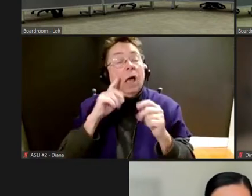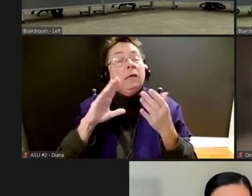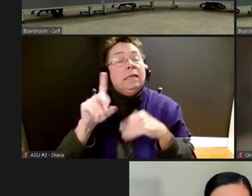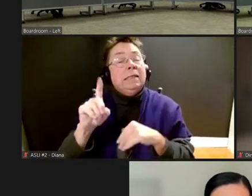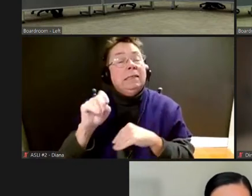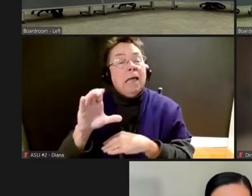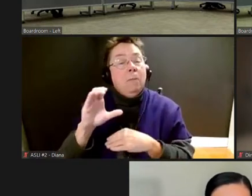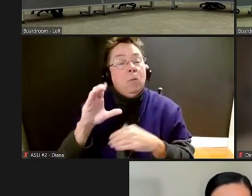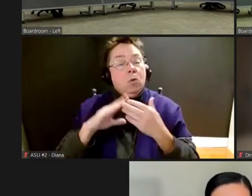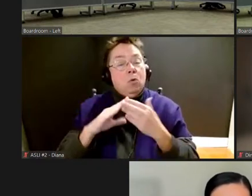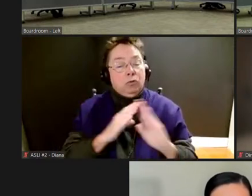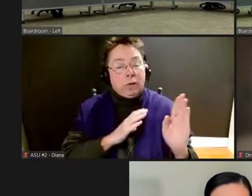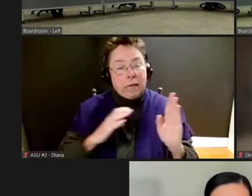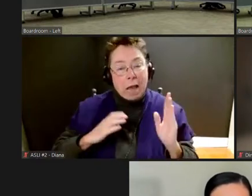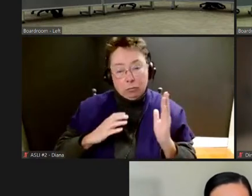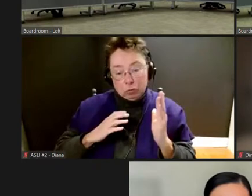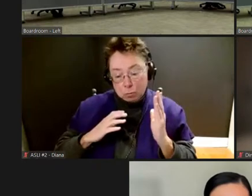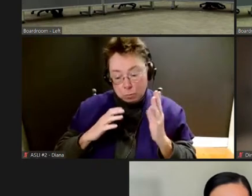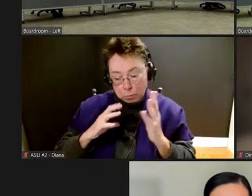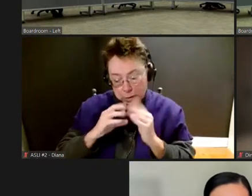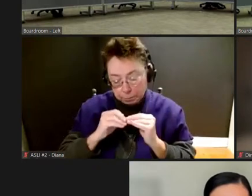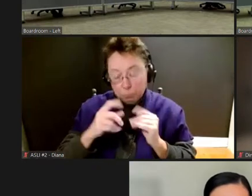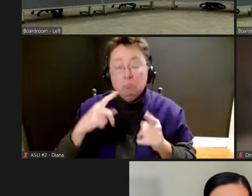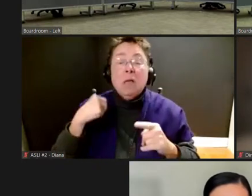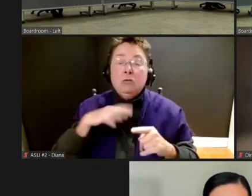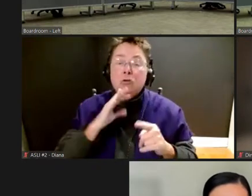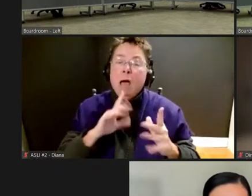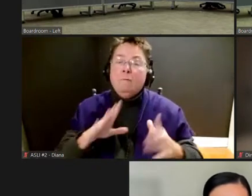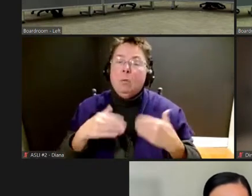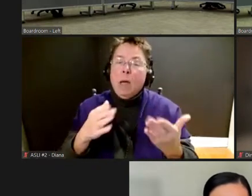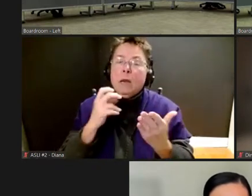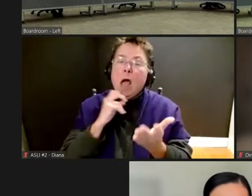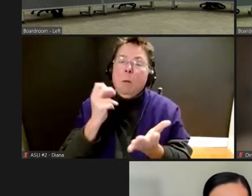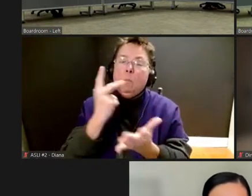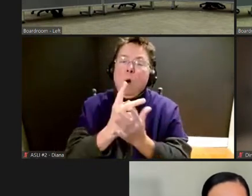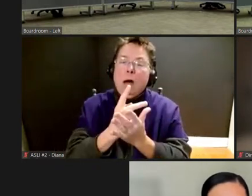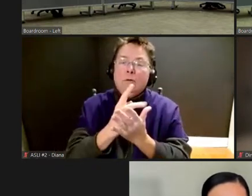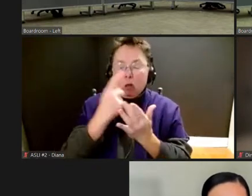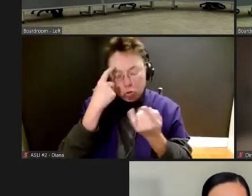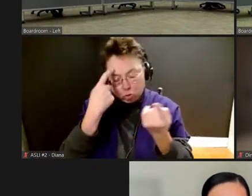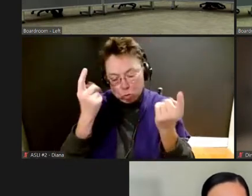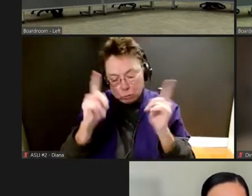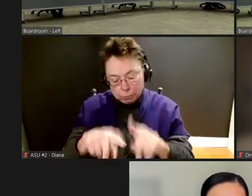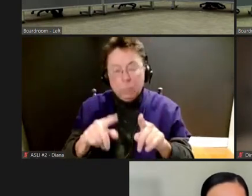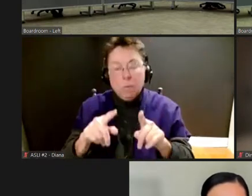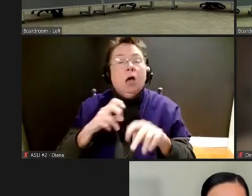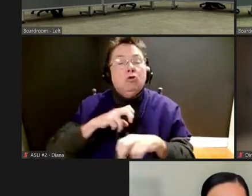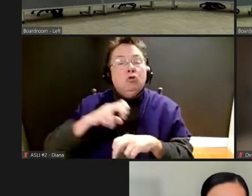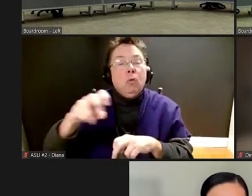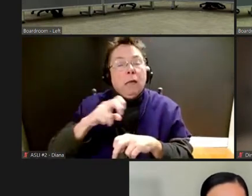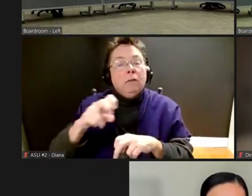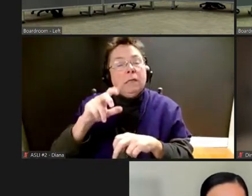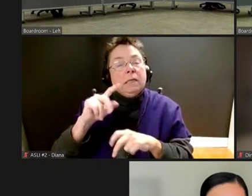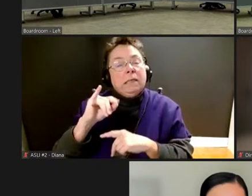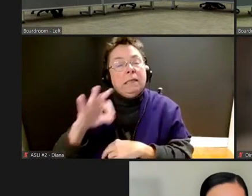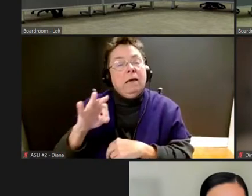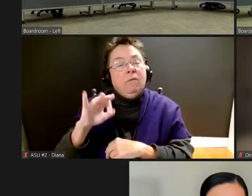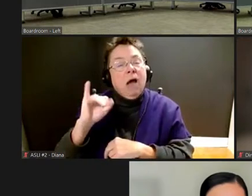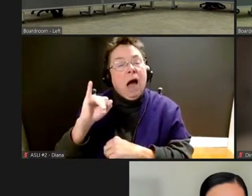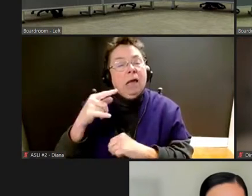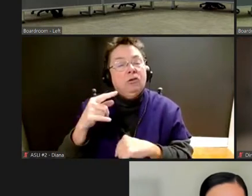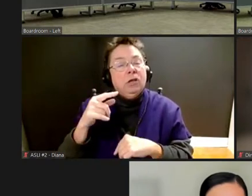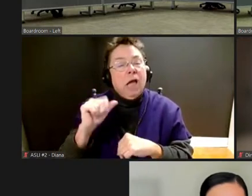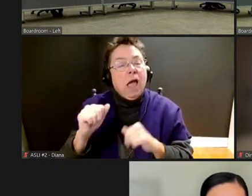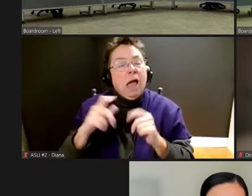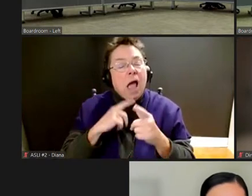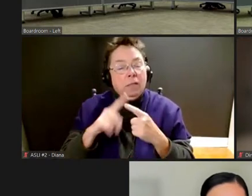meeting. Staff are recommending approval of this ordinance to enter into the Transit TIF IGA with the city and to execute